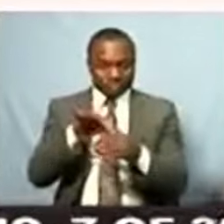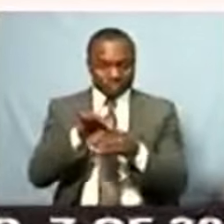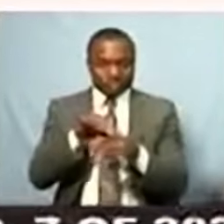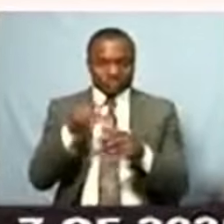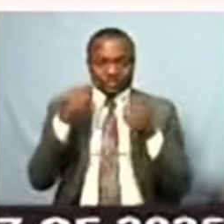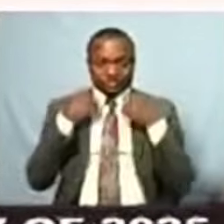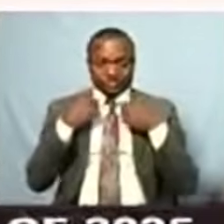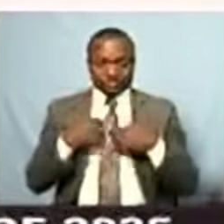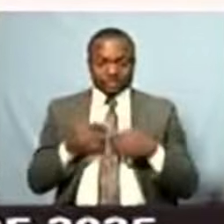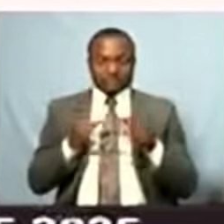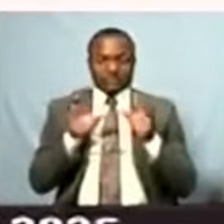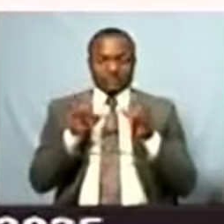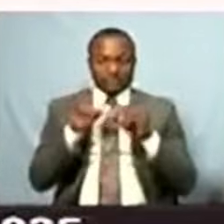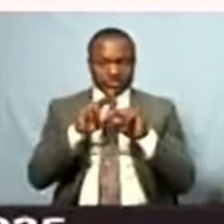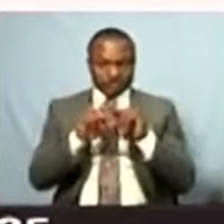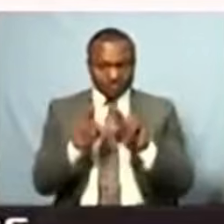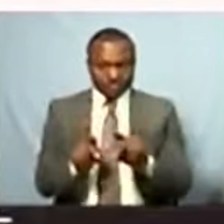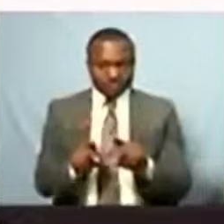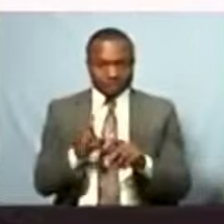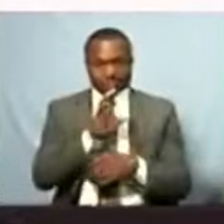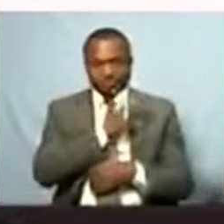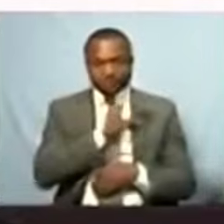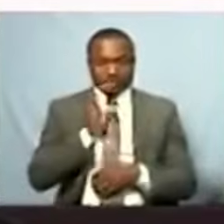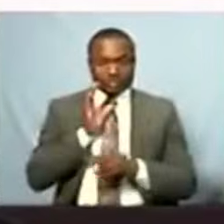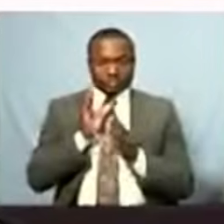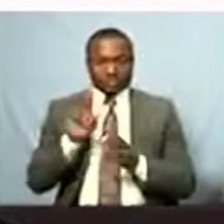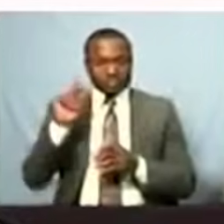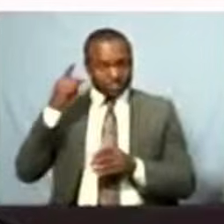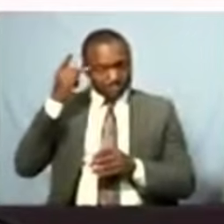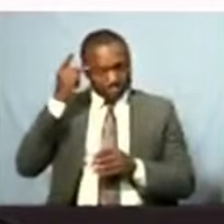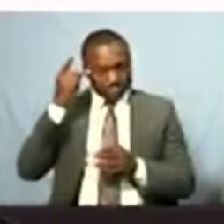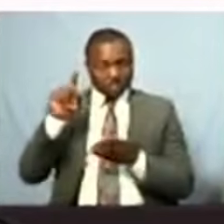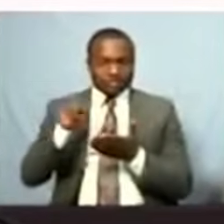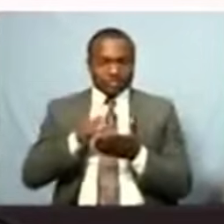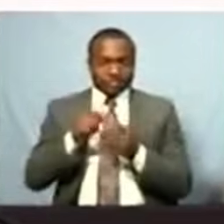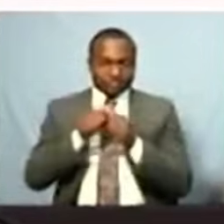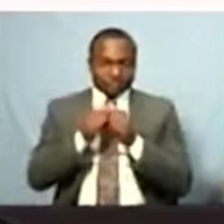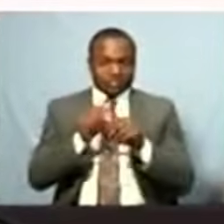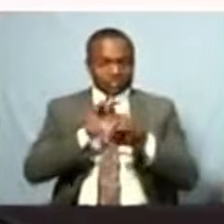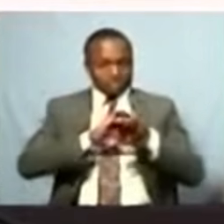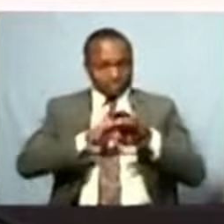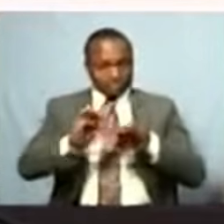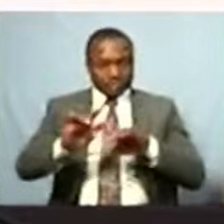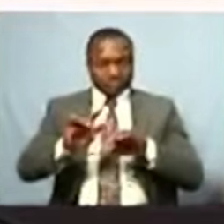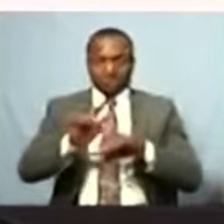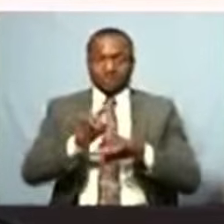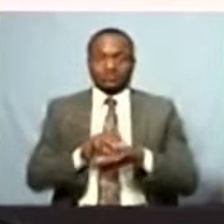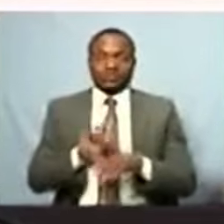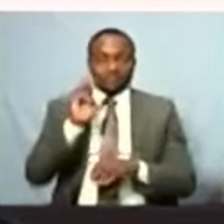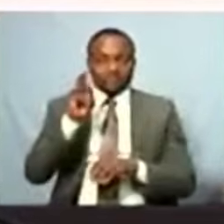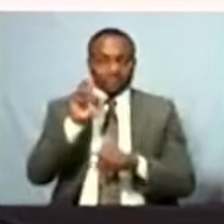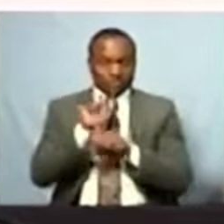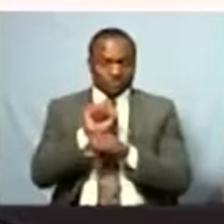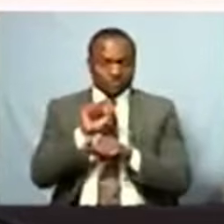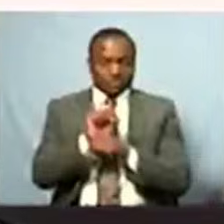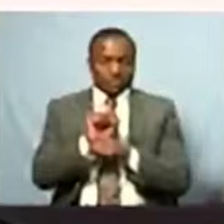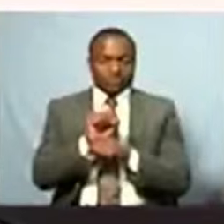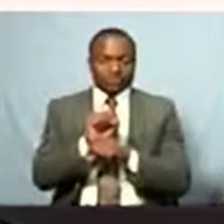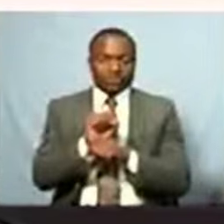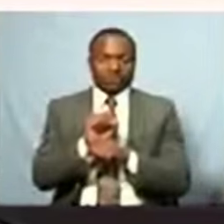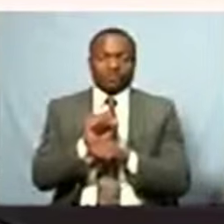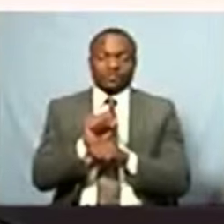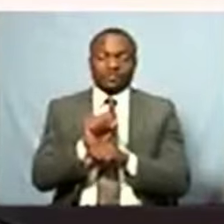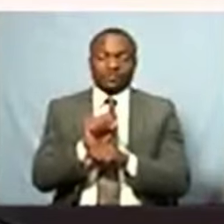mayor, council chairperson or councillor by a political party following a vacancy shall serve for the unexpired